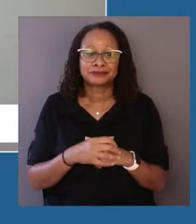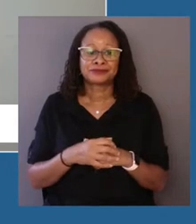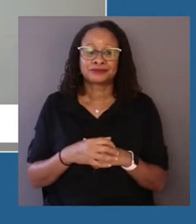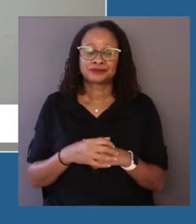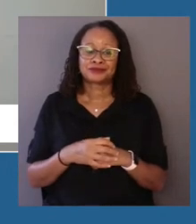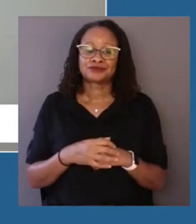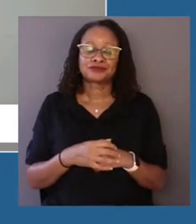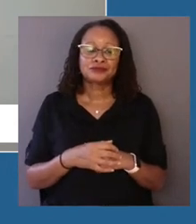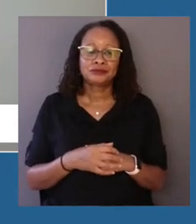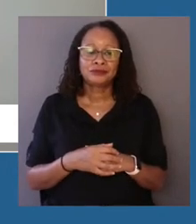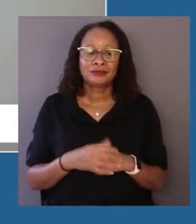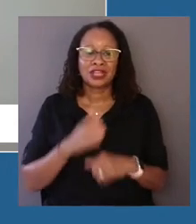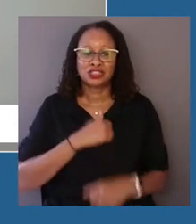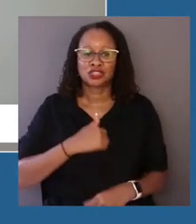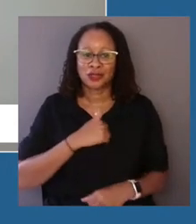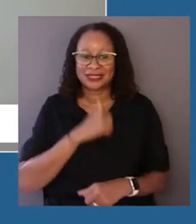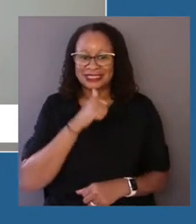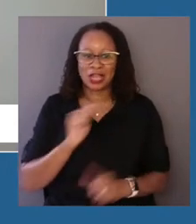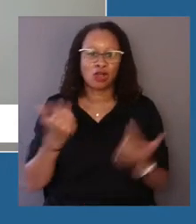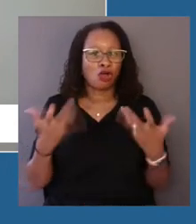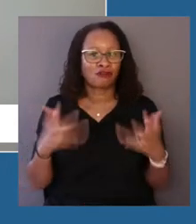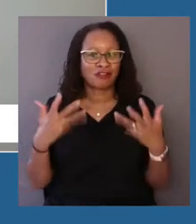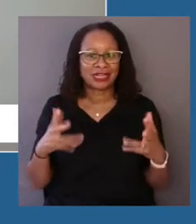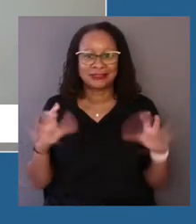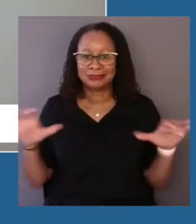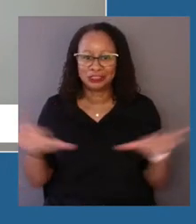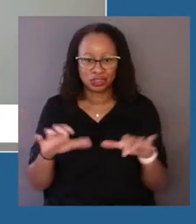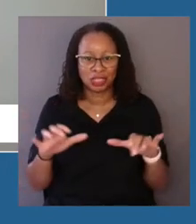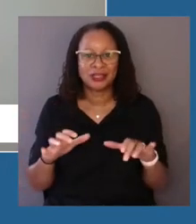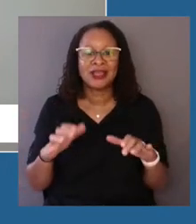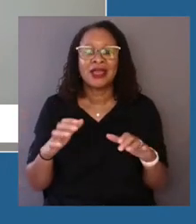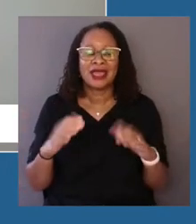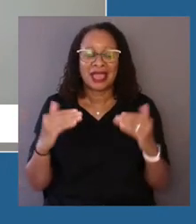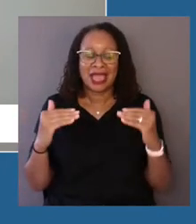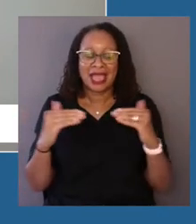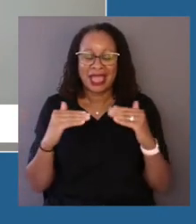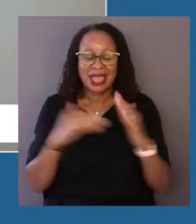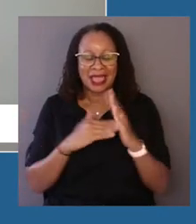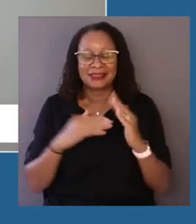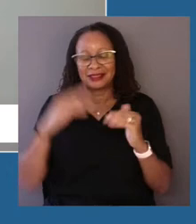and sorry that it's not already being carried out at a governmental level, but thank you for doing it.